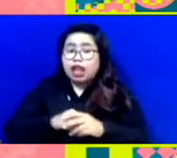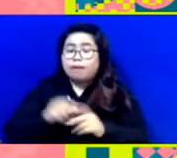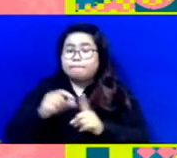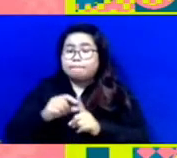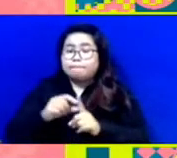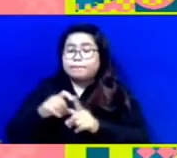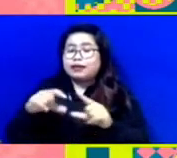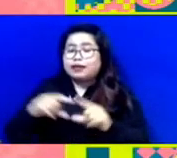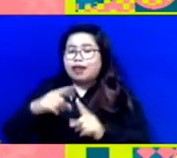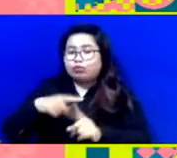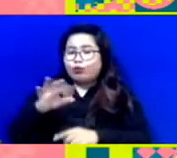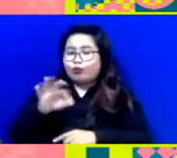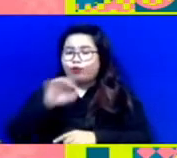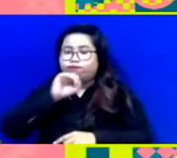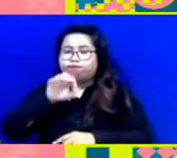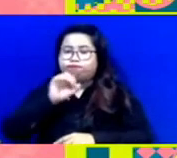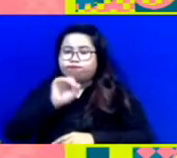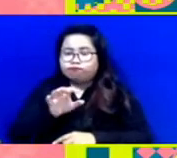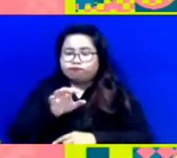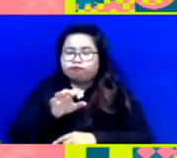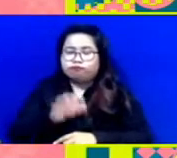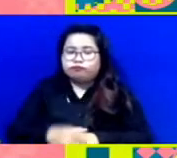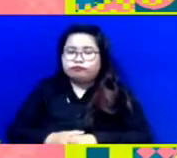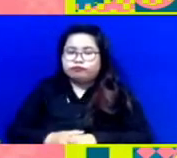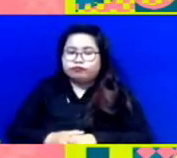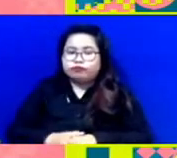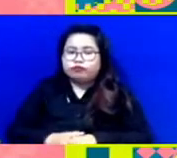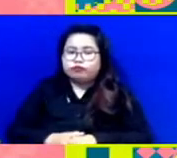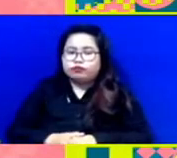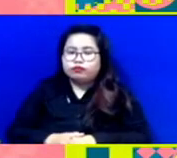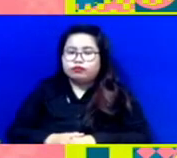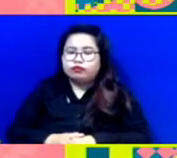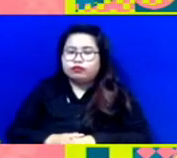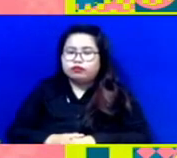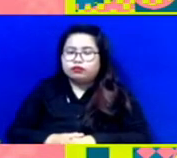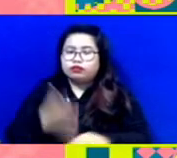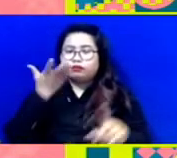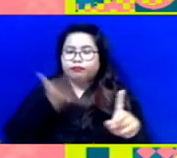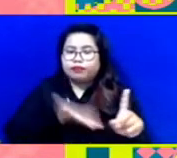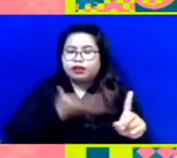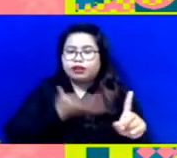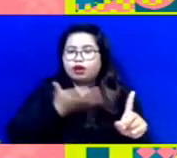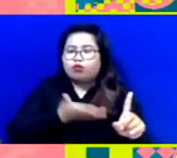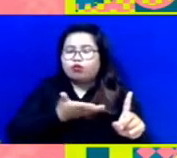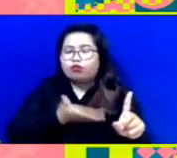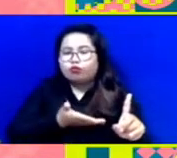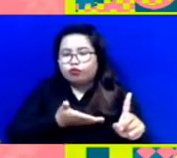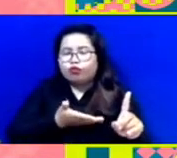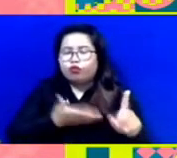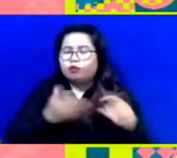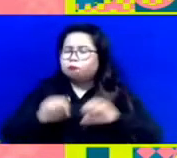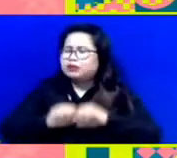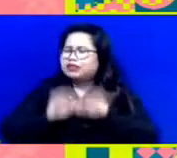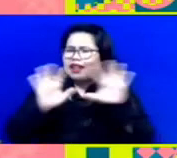he actually prepared what this nation looks like in the future.